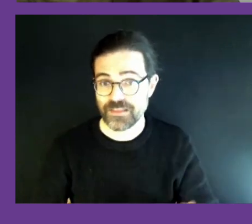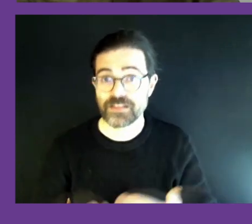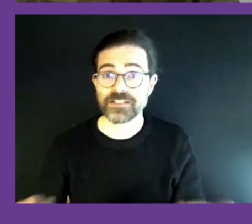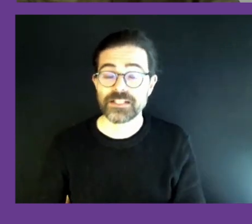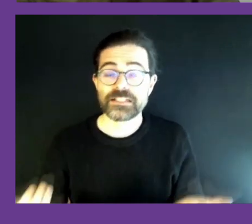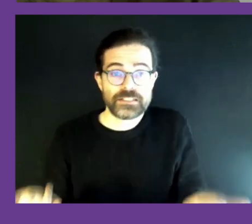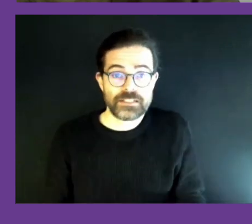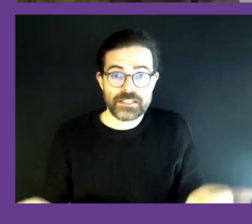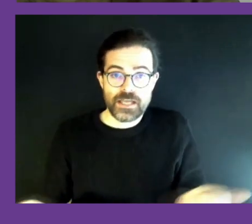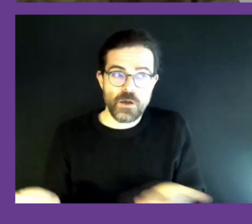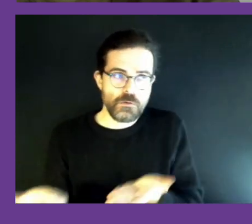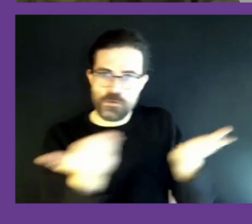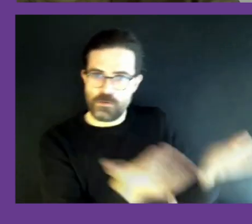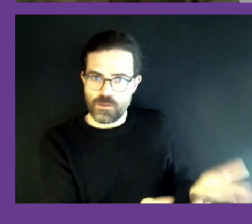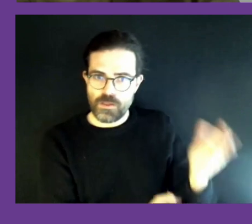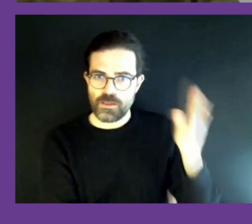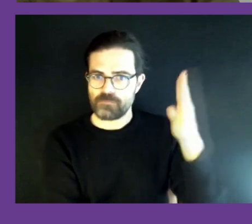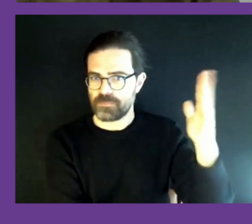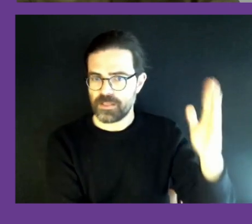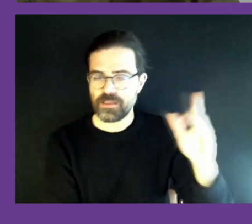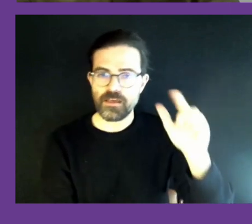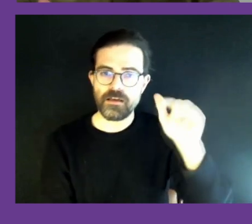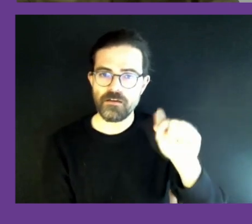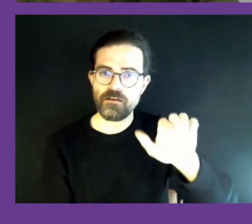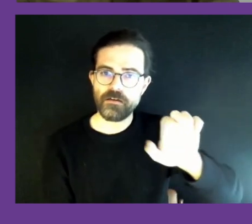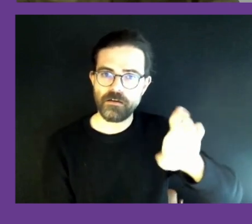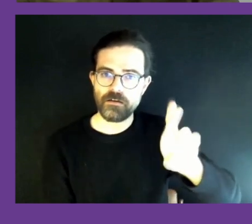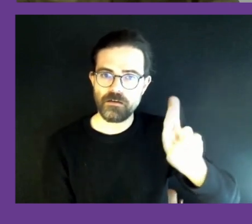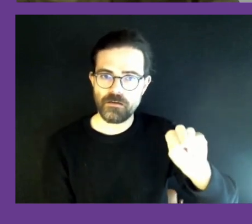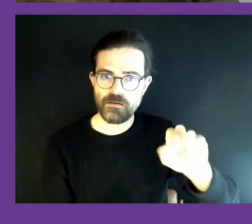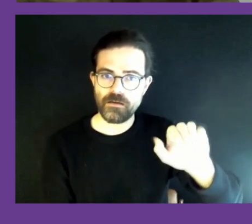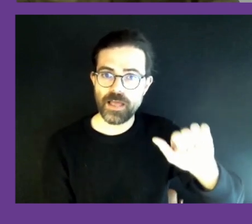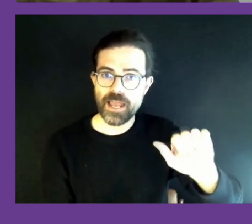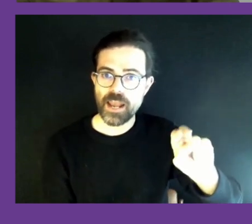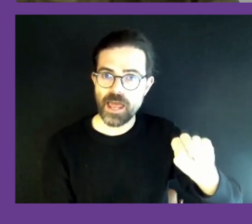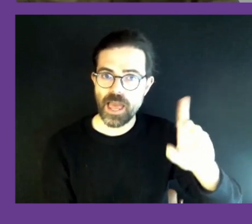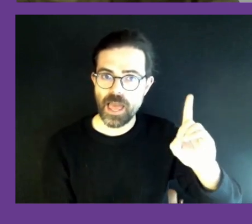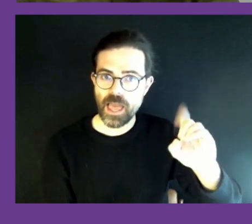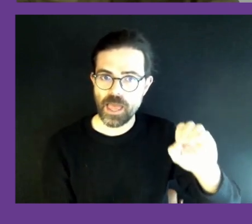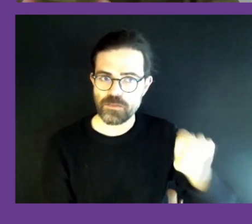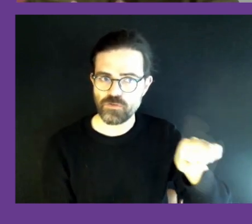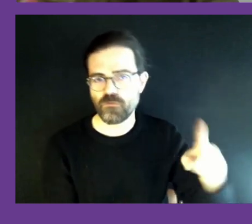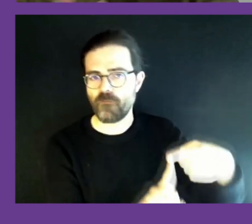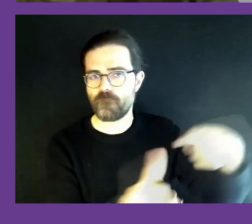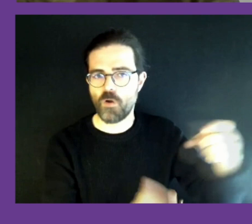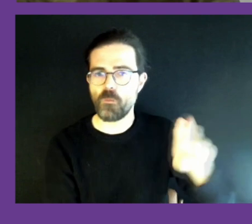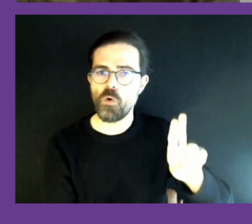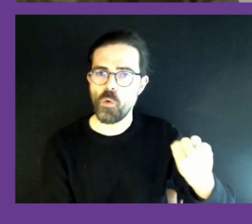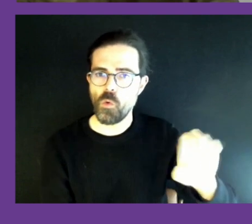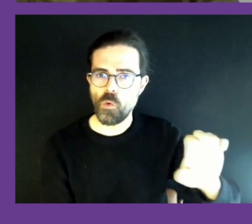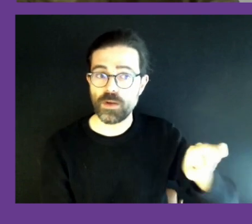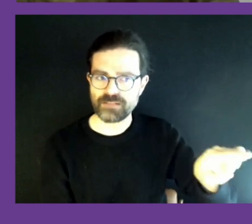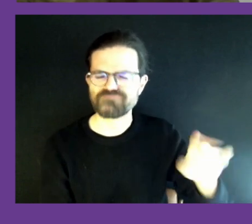floor to Fernando from UNE. As he mentioned before, Fernando will discuss in a bit more